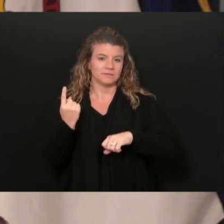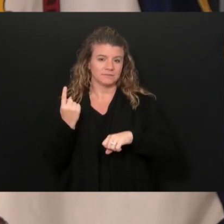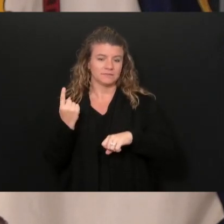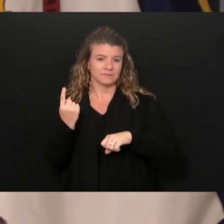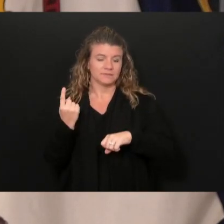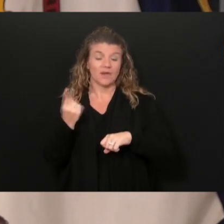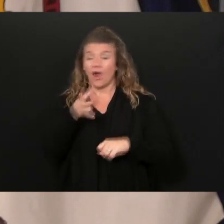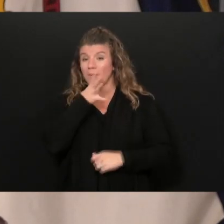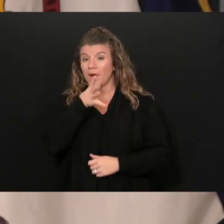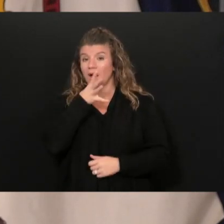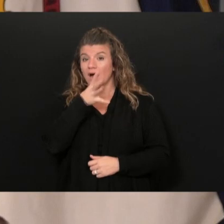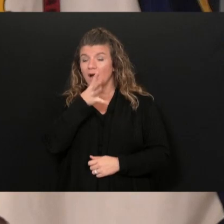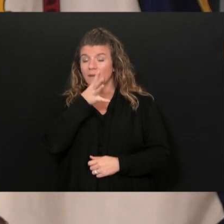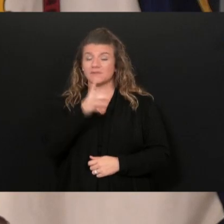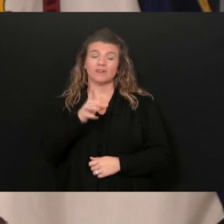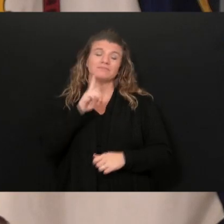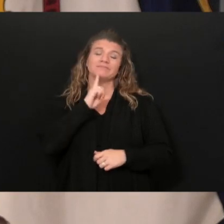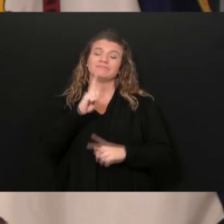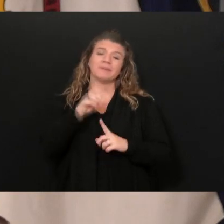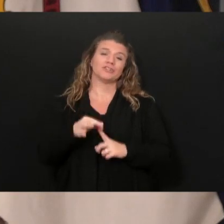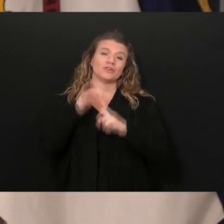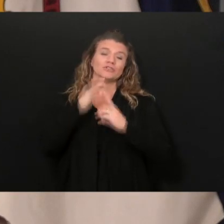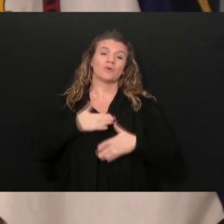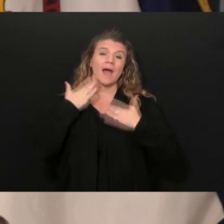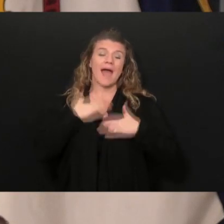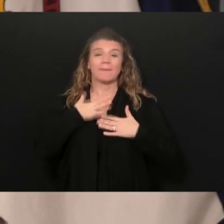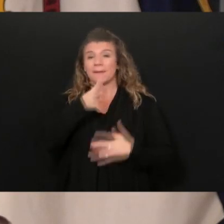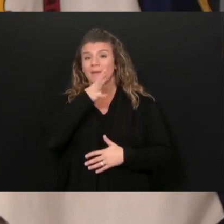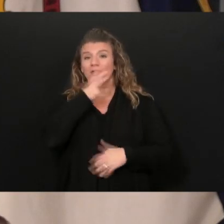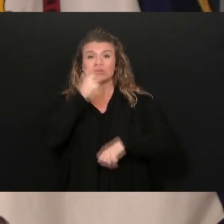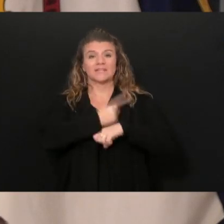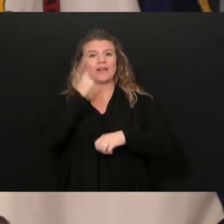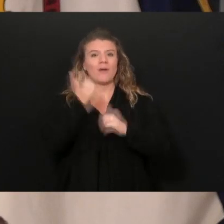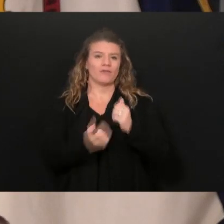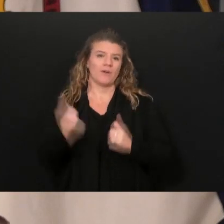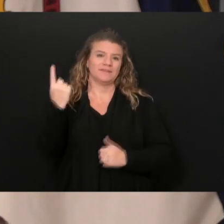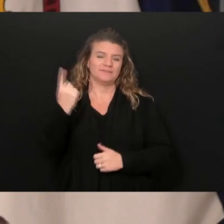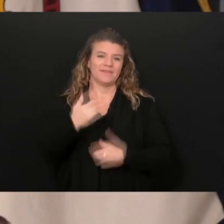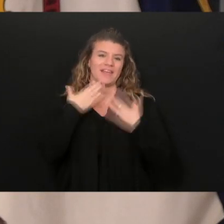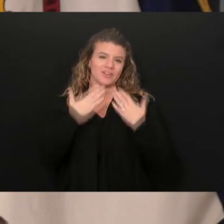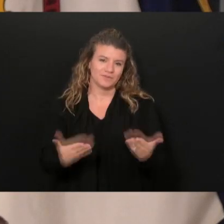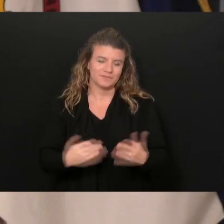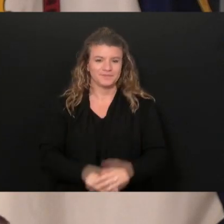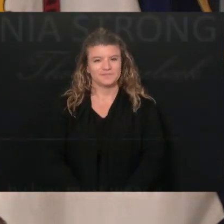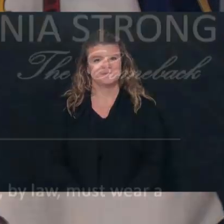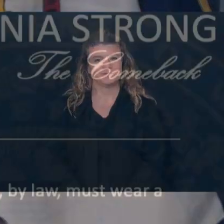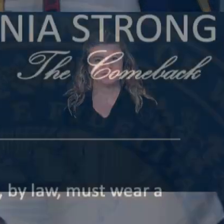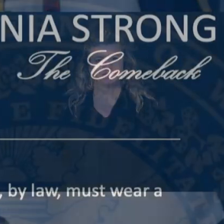our moms are so special. So happy Mother's Day to everybody. Thank you.